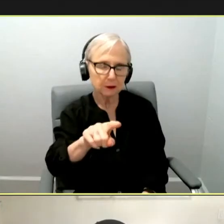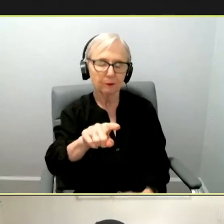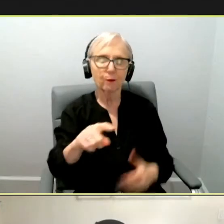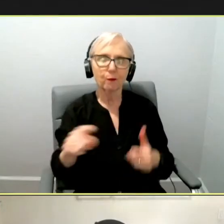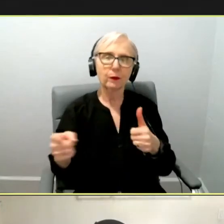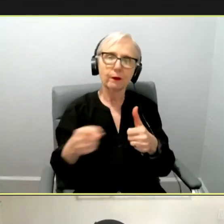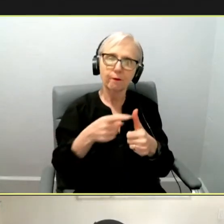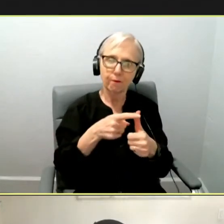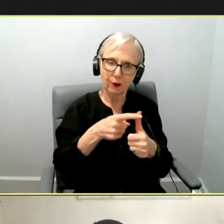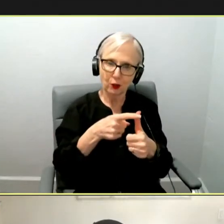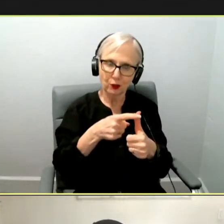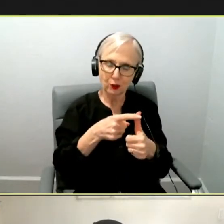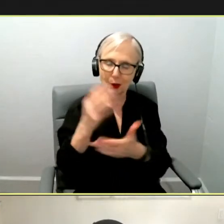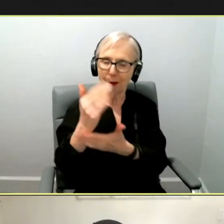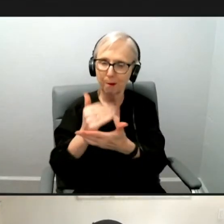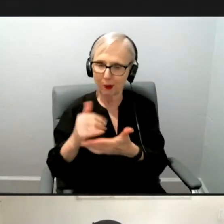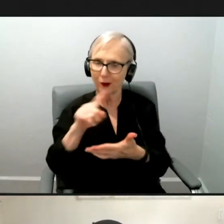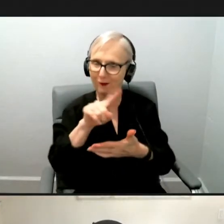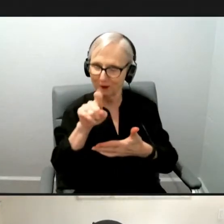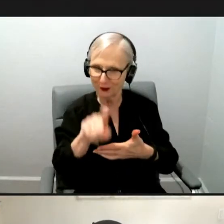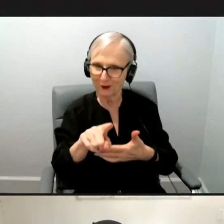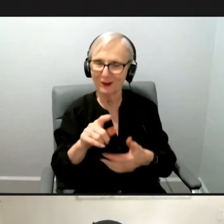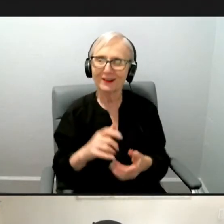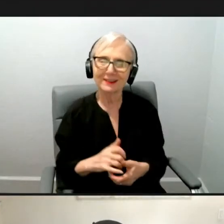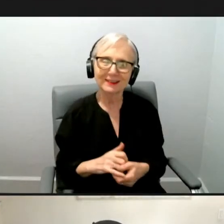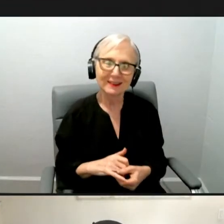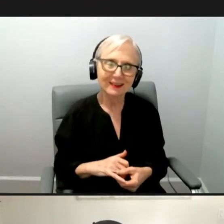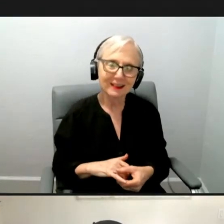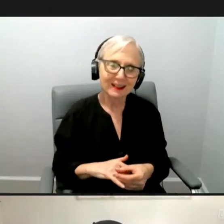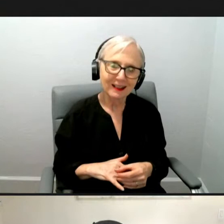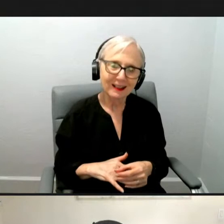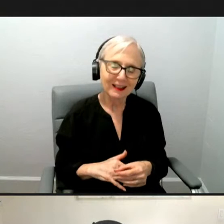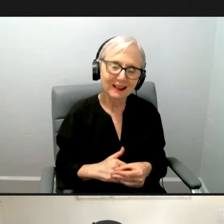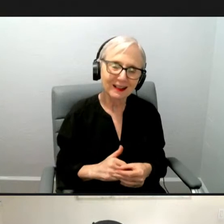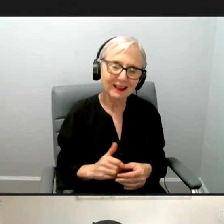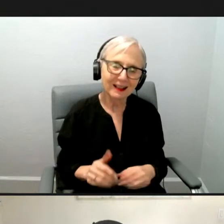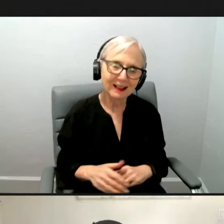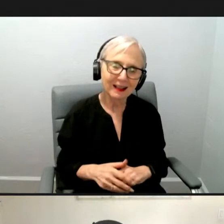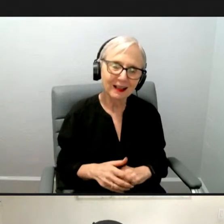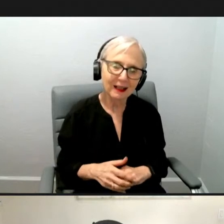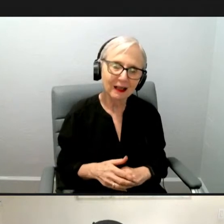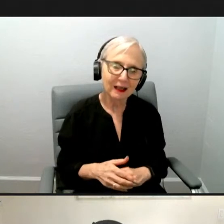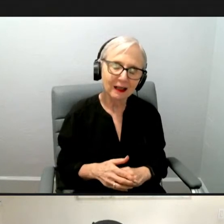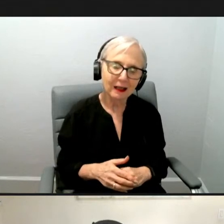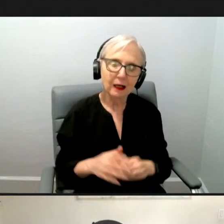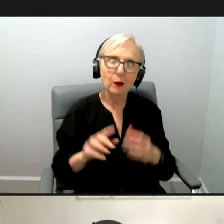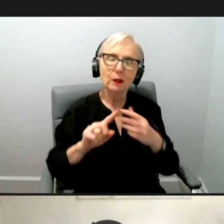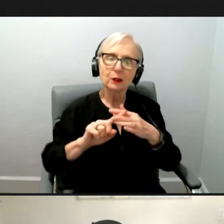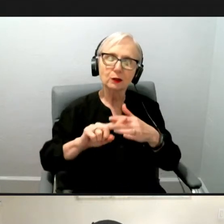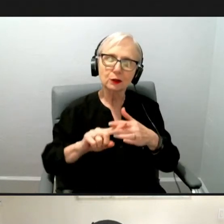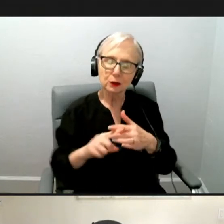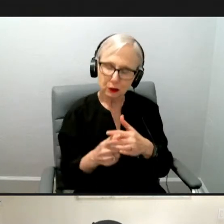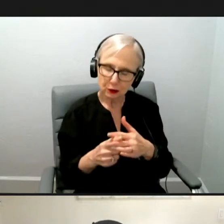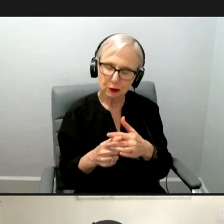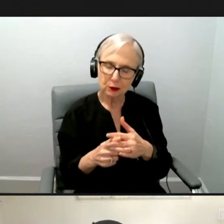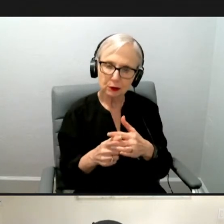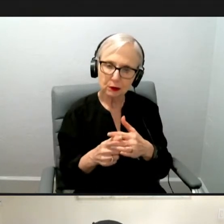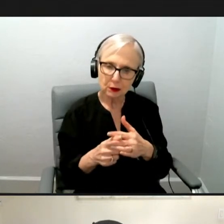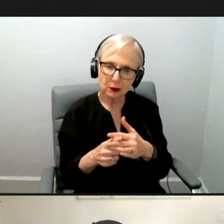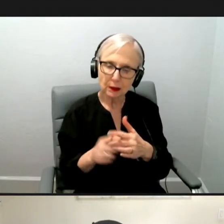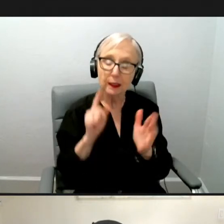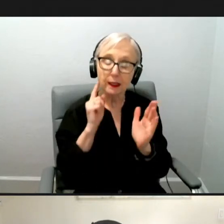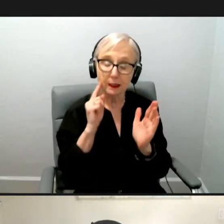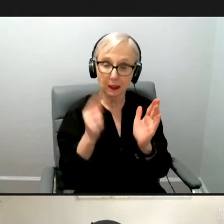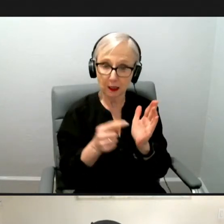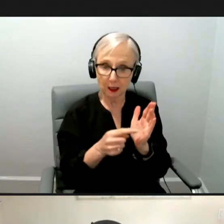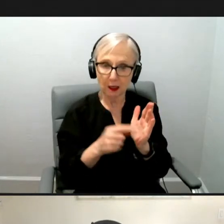So why don't I take the first part of that and maybe the second part of it. But I want to start with